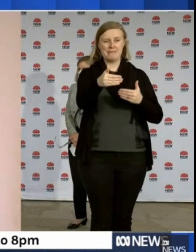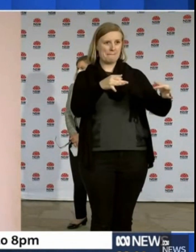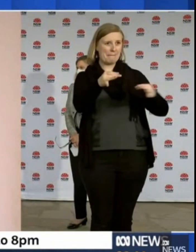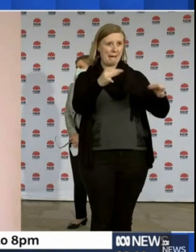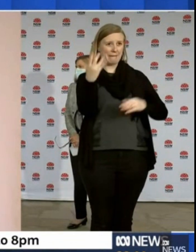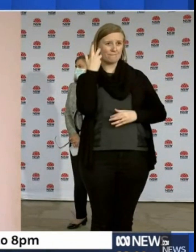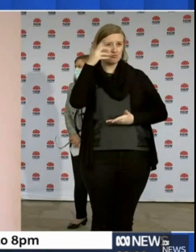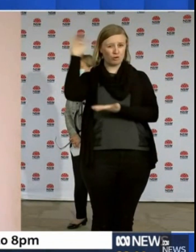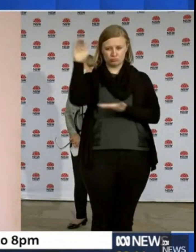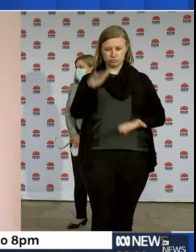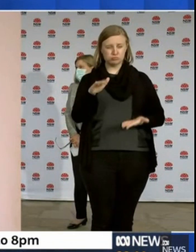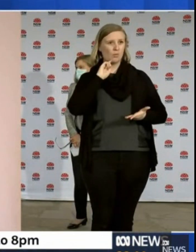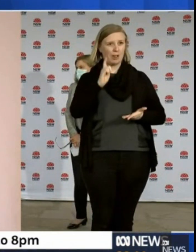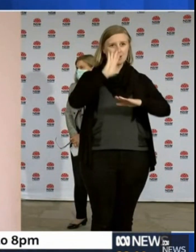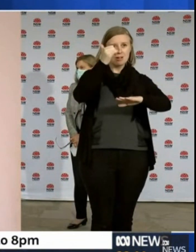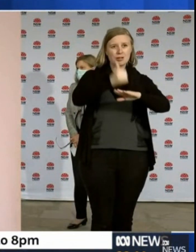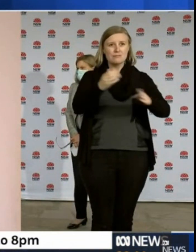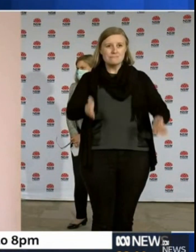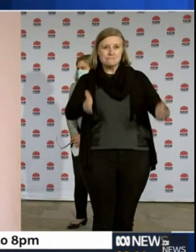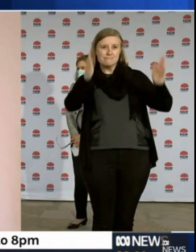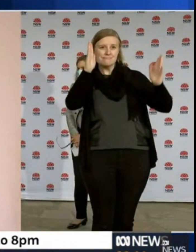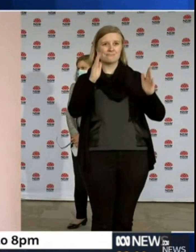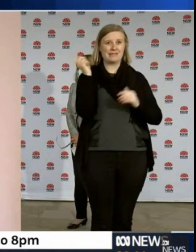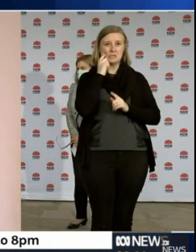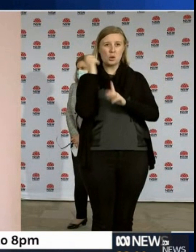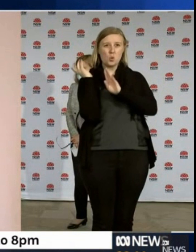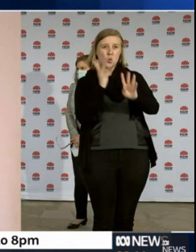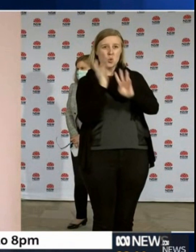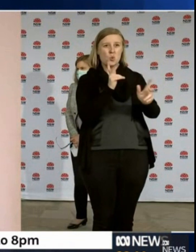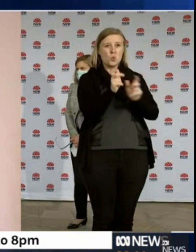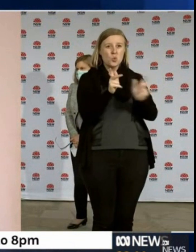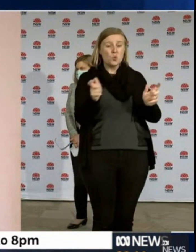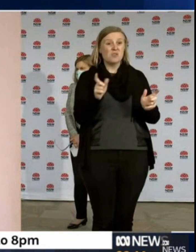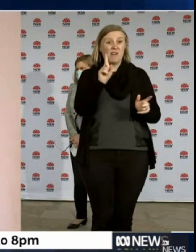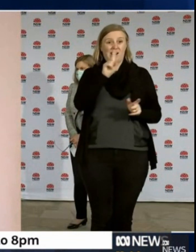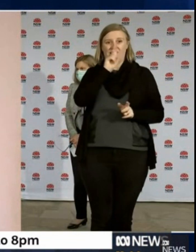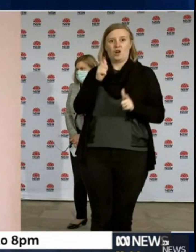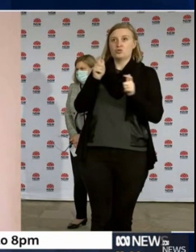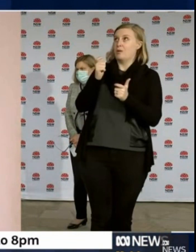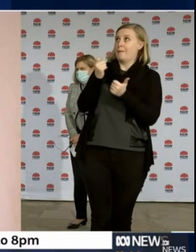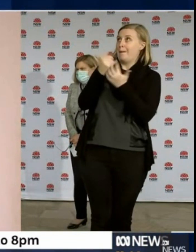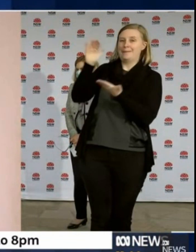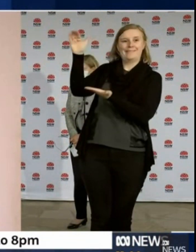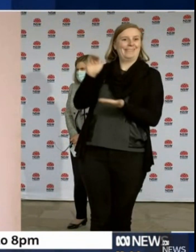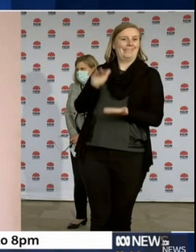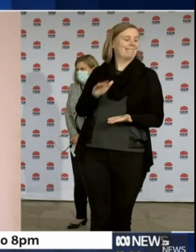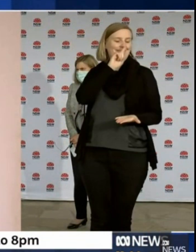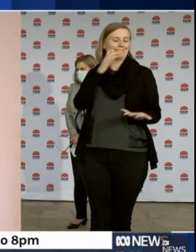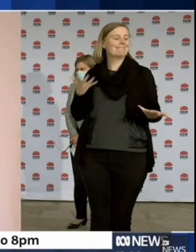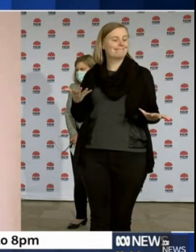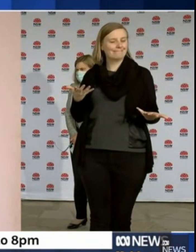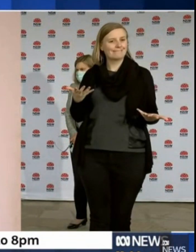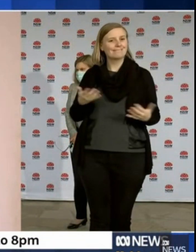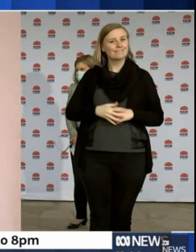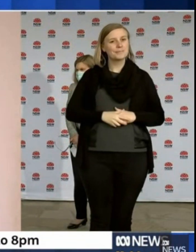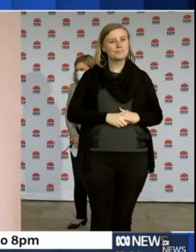one thing I can't control, the New South Wales government can't control, is the supply and the doses. But we do know, and